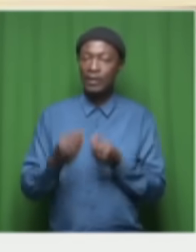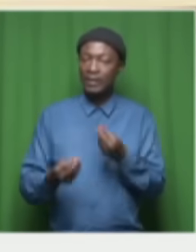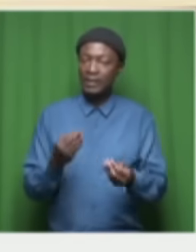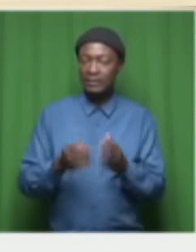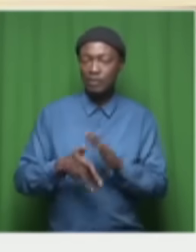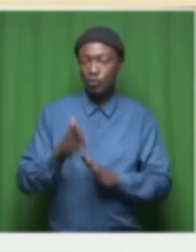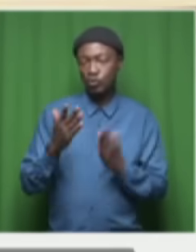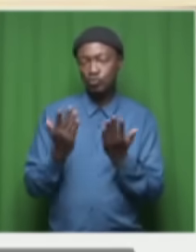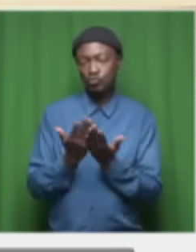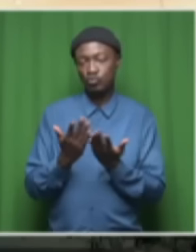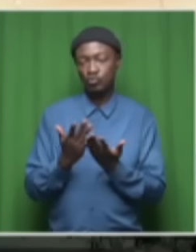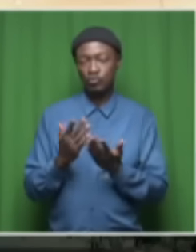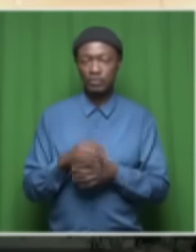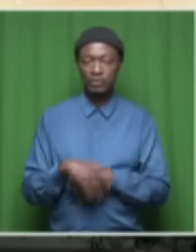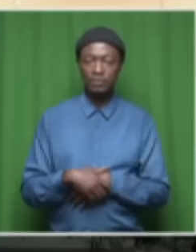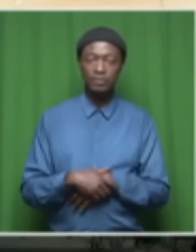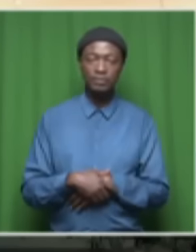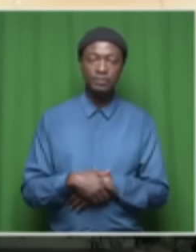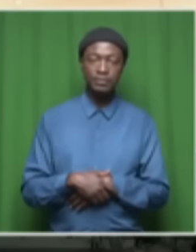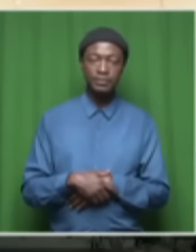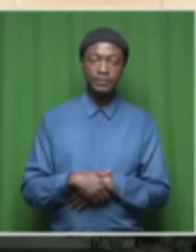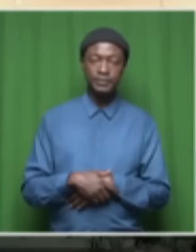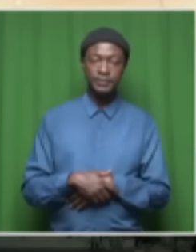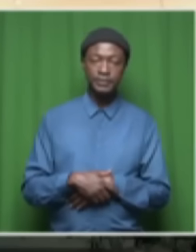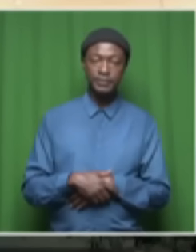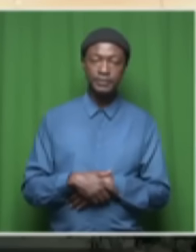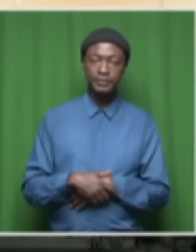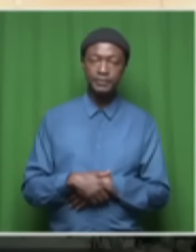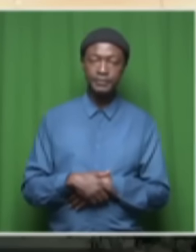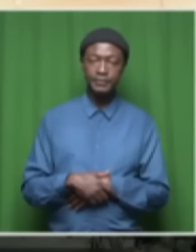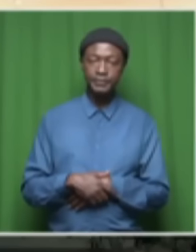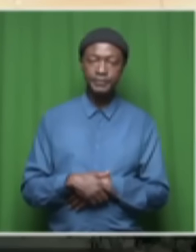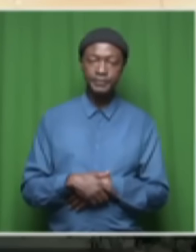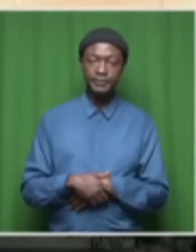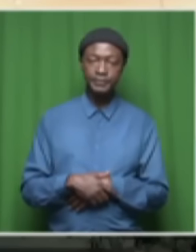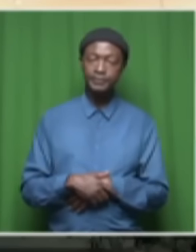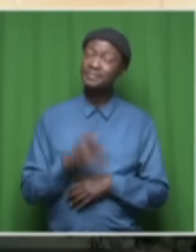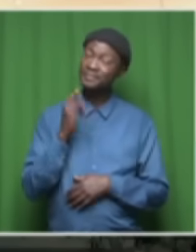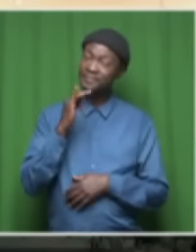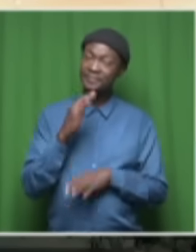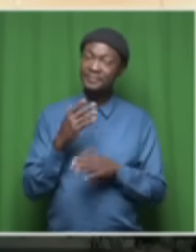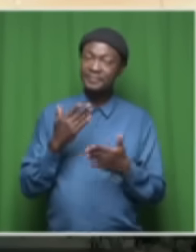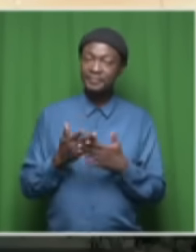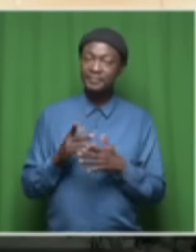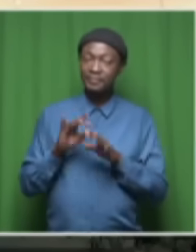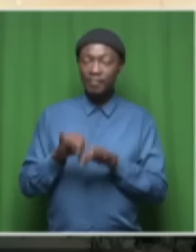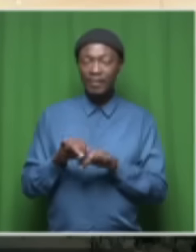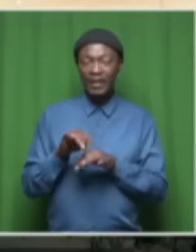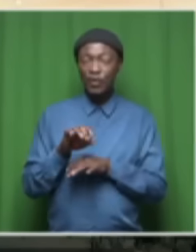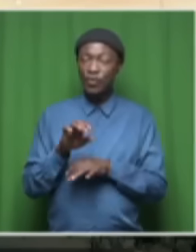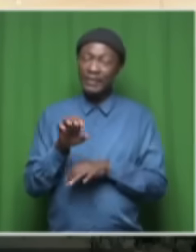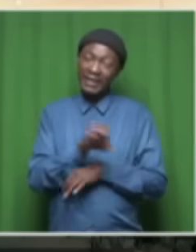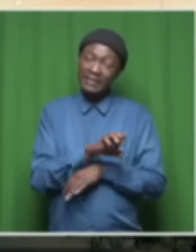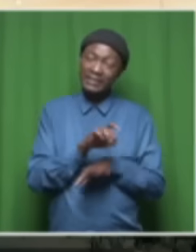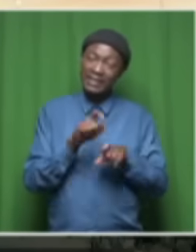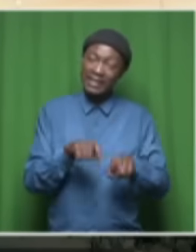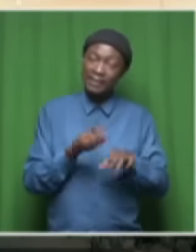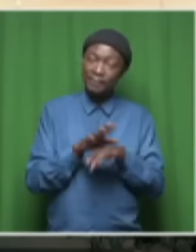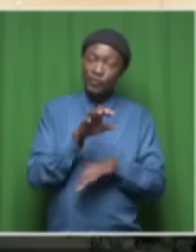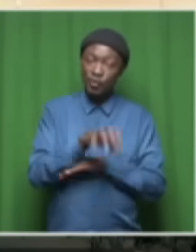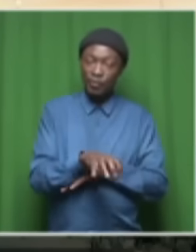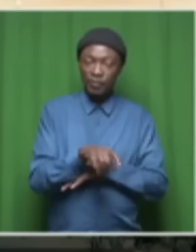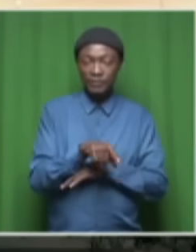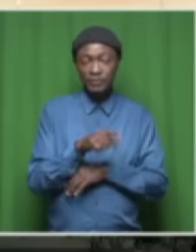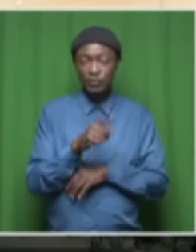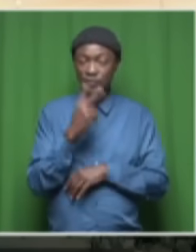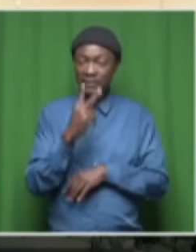schools. Yeah, I mean, and if we can just sort of keep on the Eastern Cape for a moment, I mean, that's this particular province, and we're still